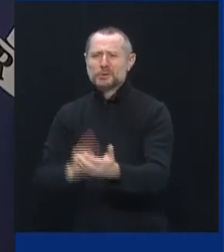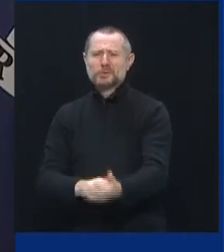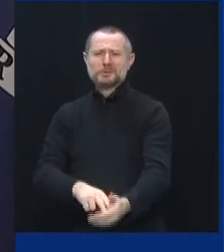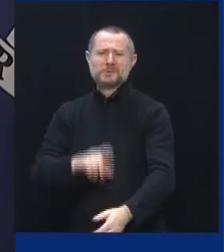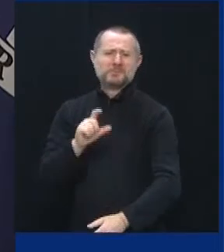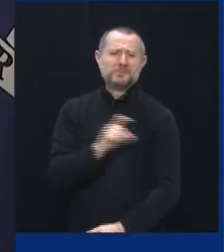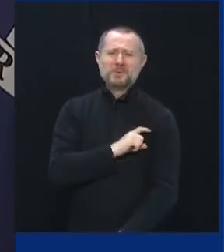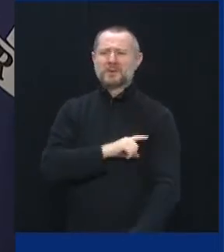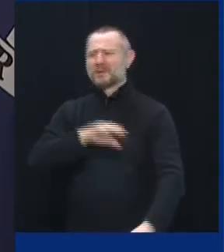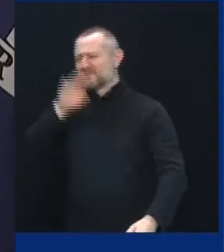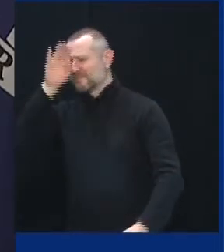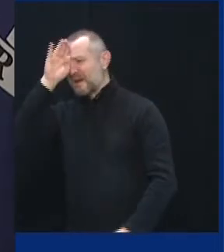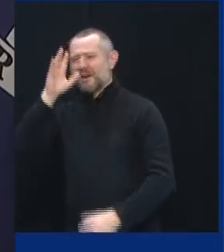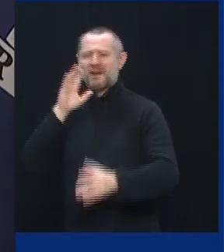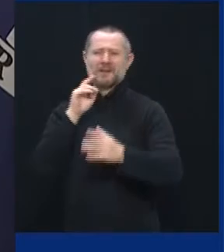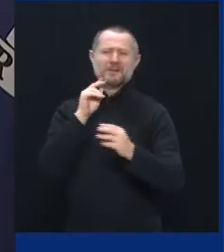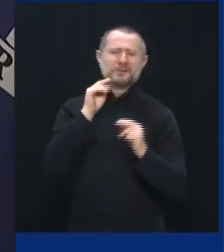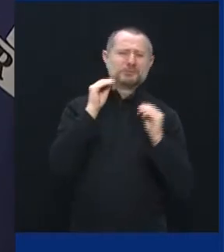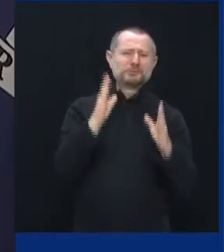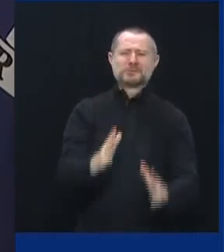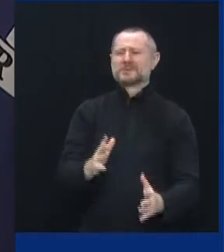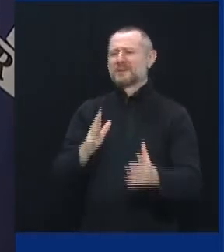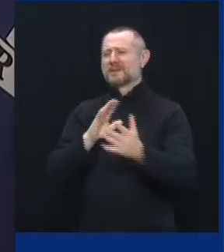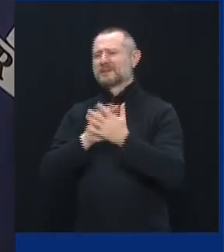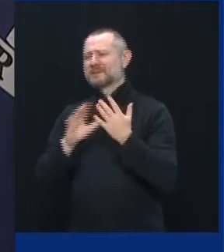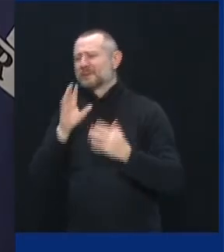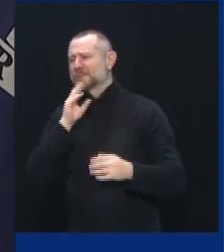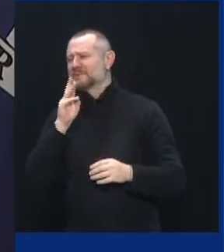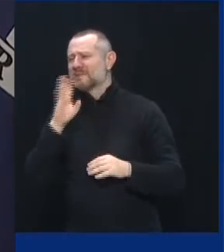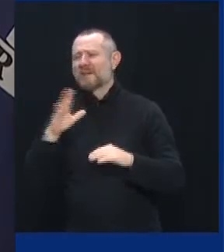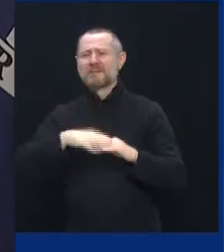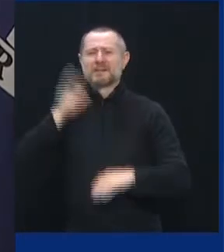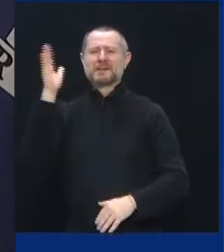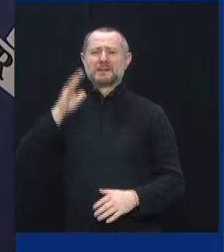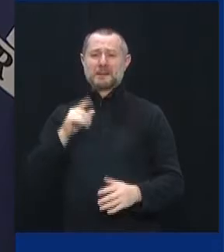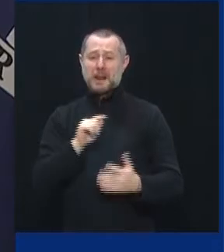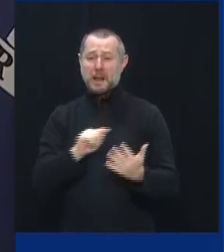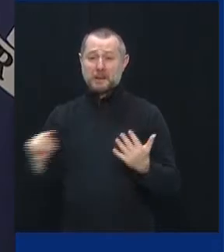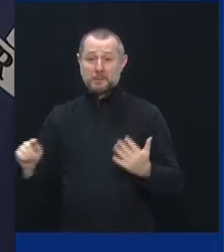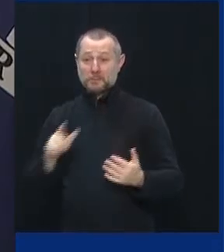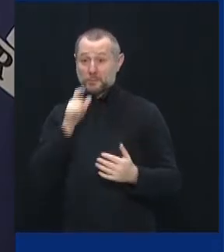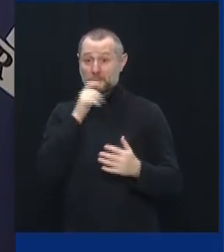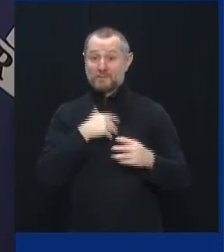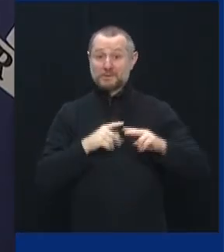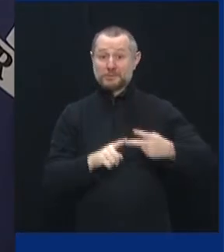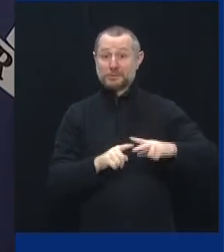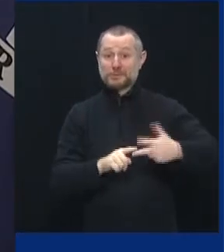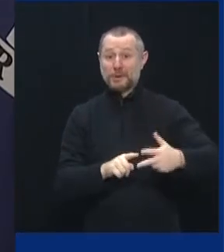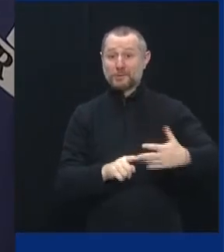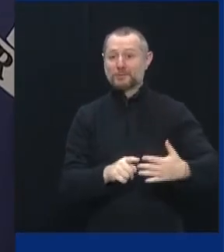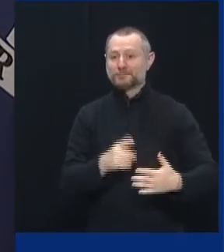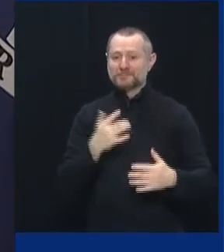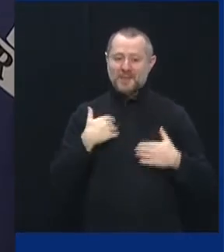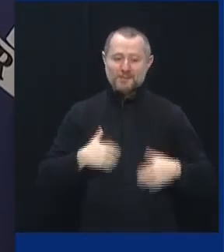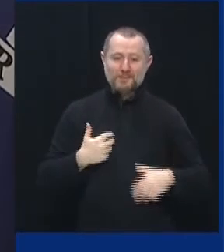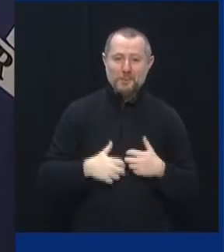certainly. 65 plus, certainly. Those with compromised immune system, certainly. Those in developmentally disabled